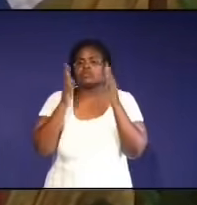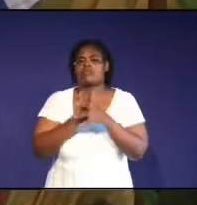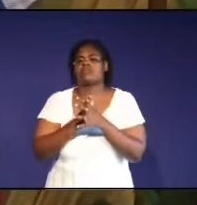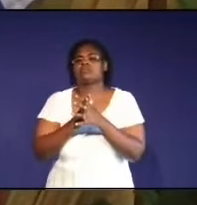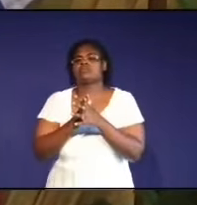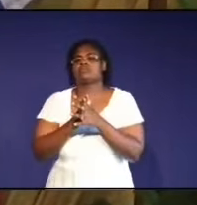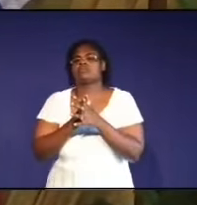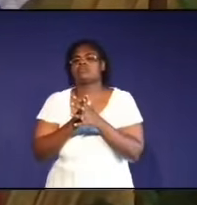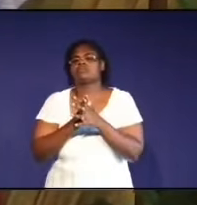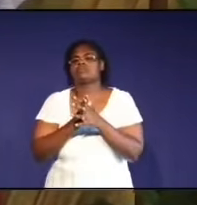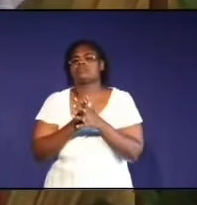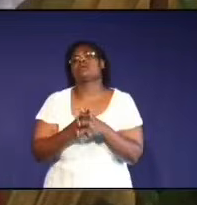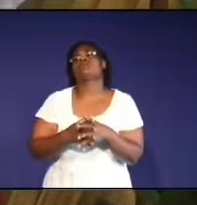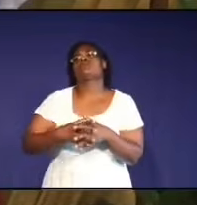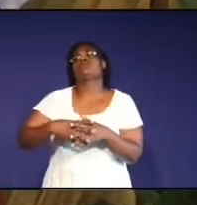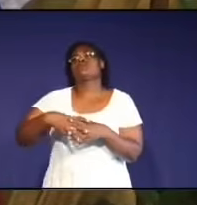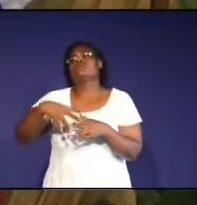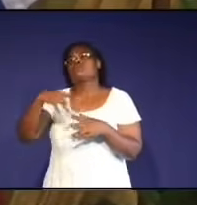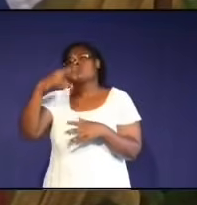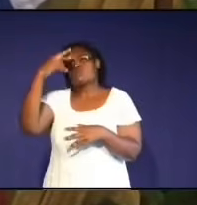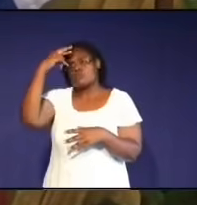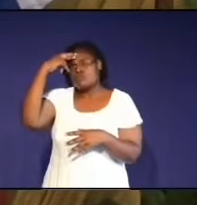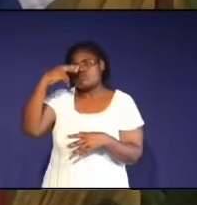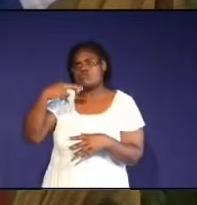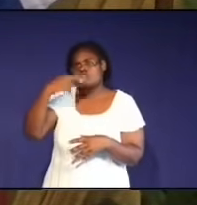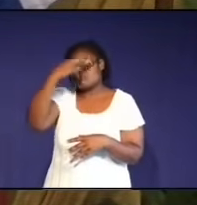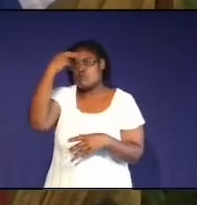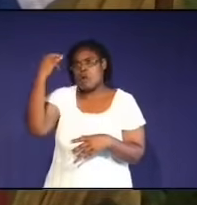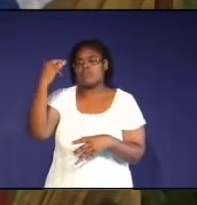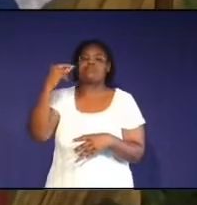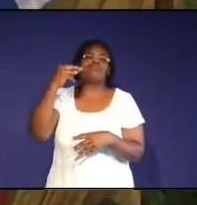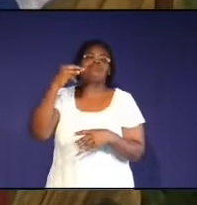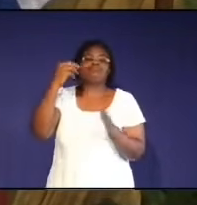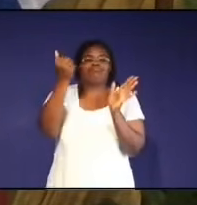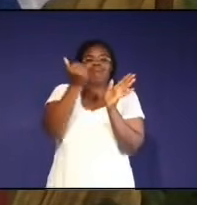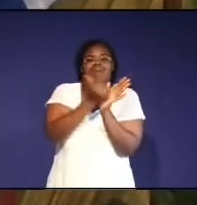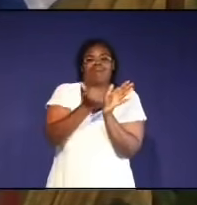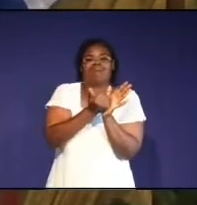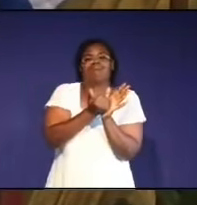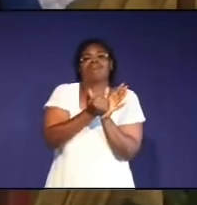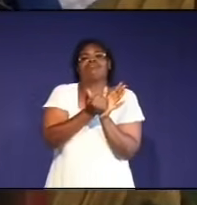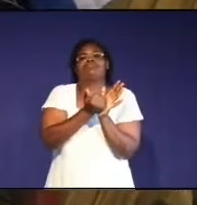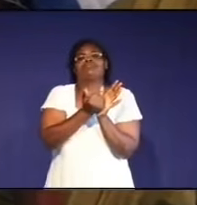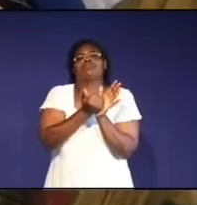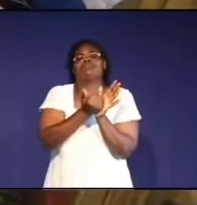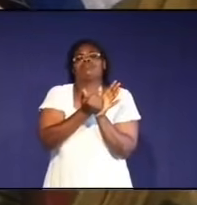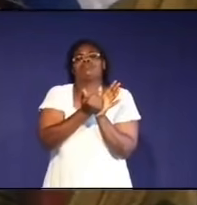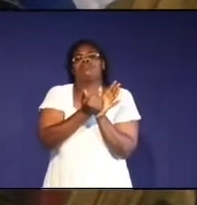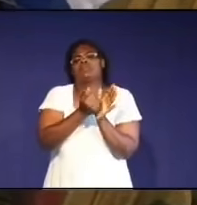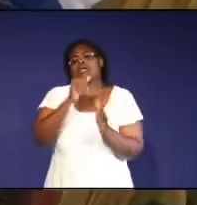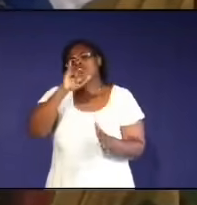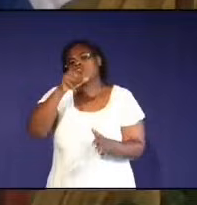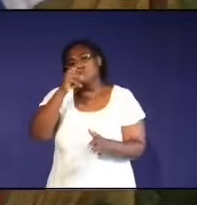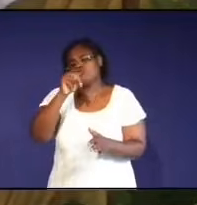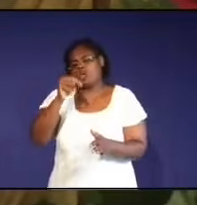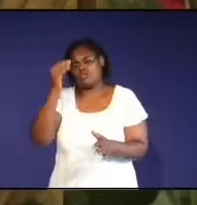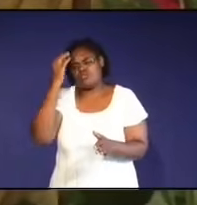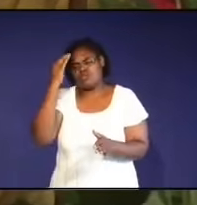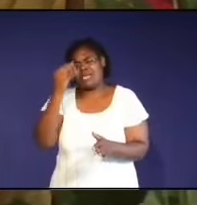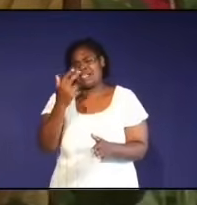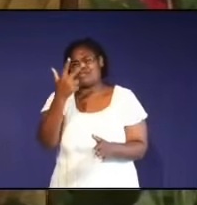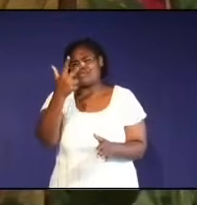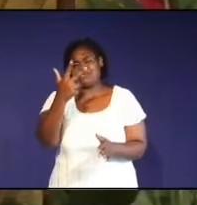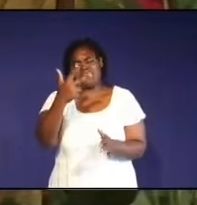The Roman seal that John knows has three distinct